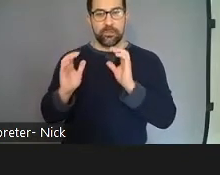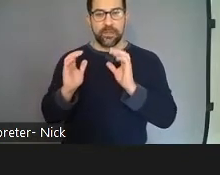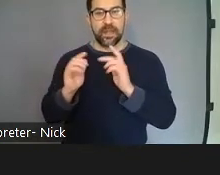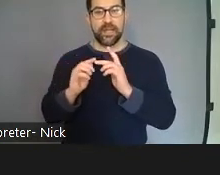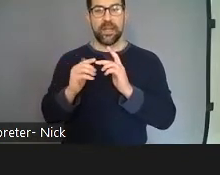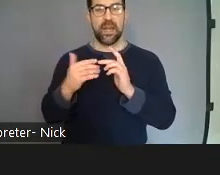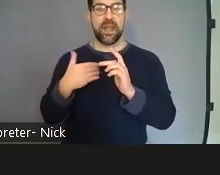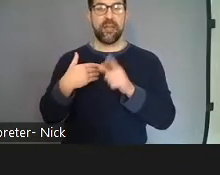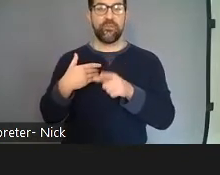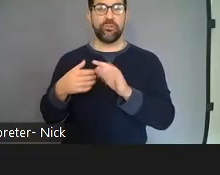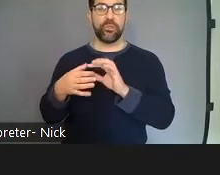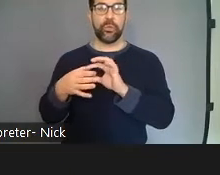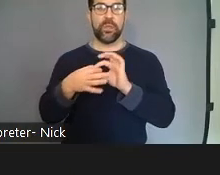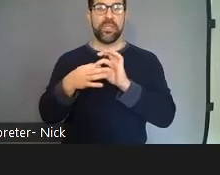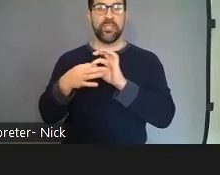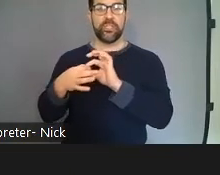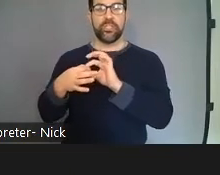those relationship building